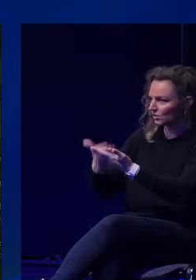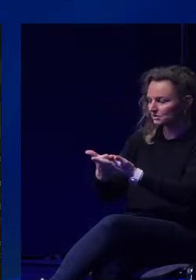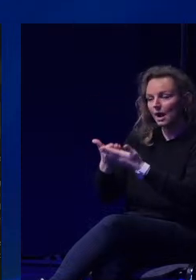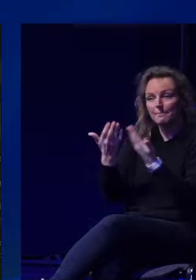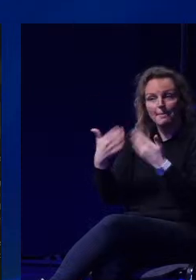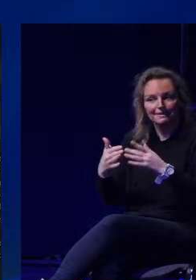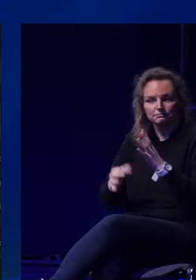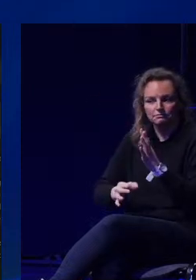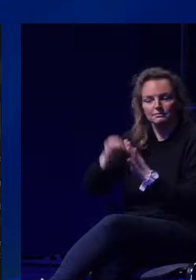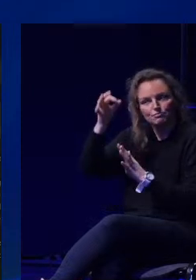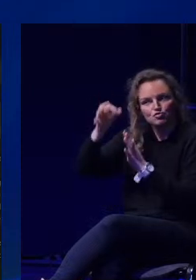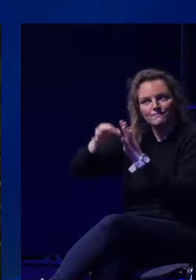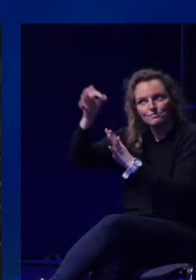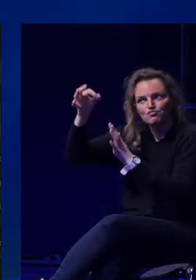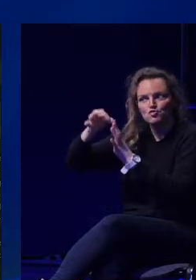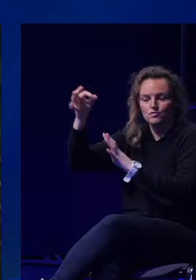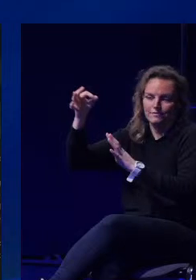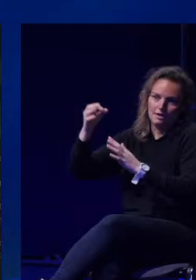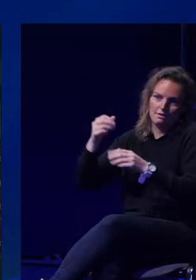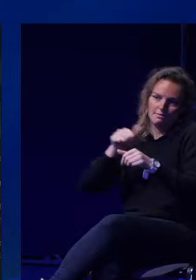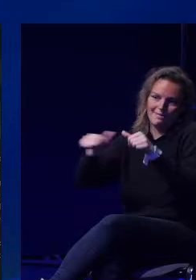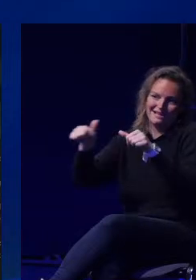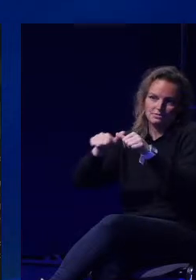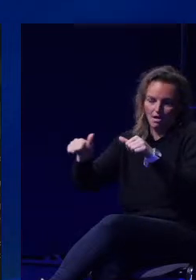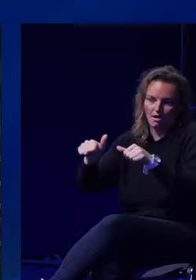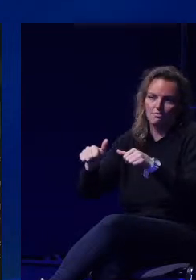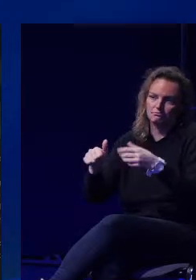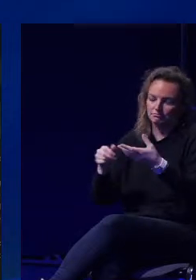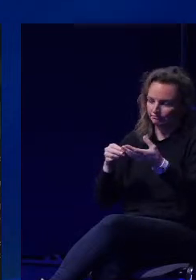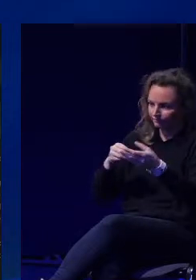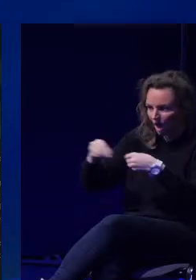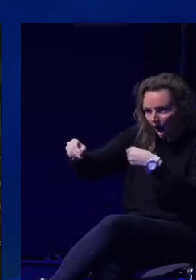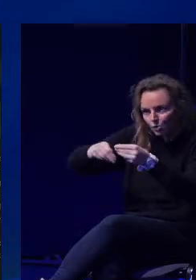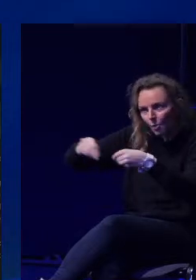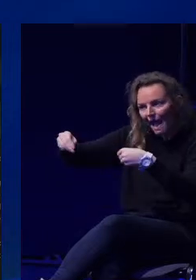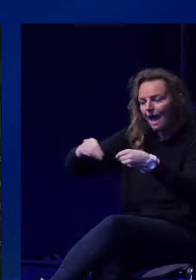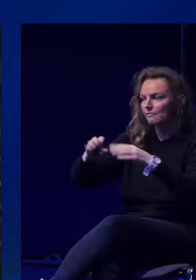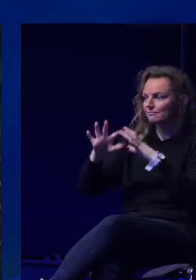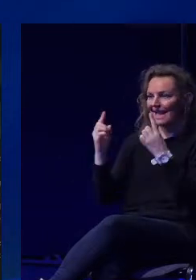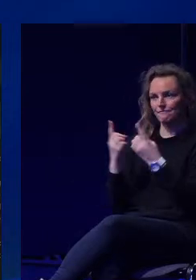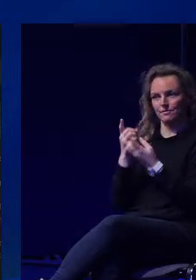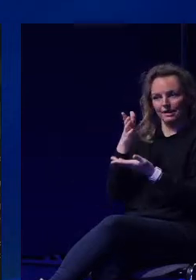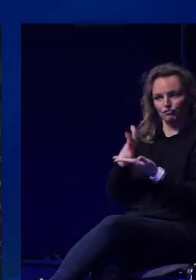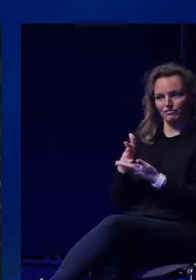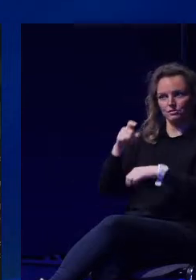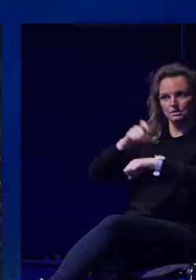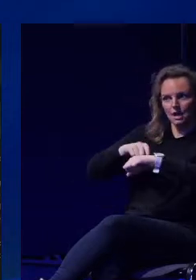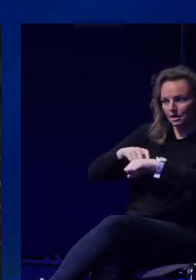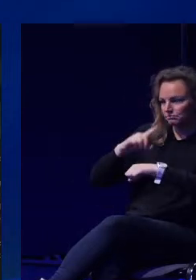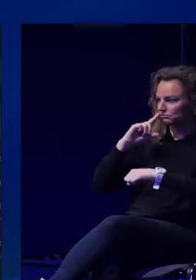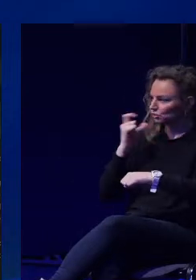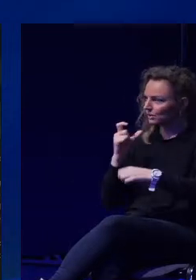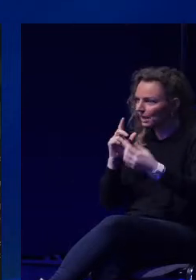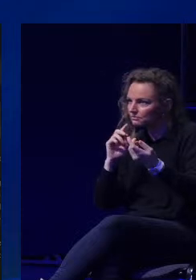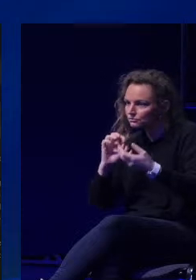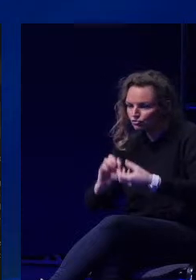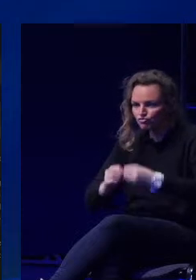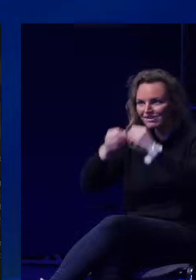hardware, obviously, right? Everything is in real time. You can do amazing things